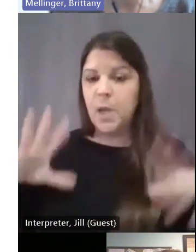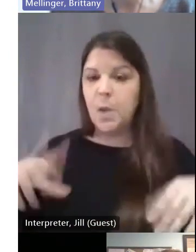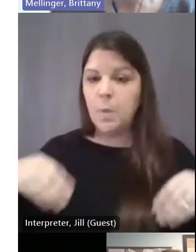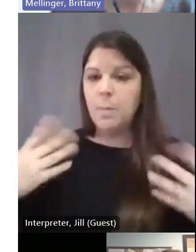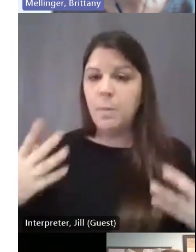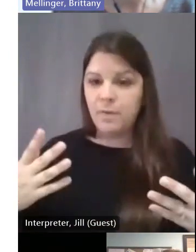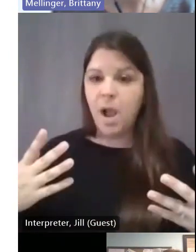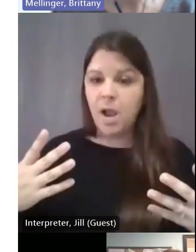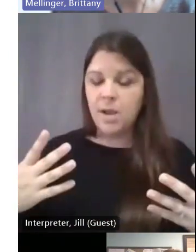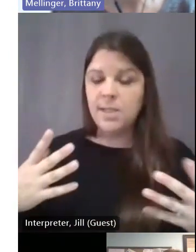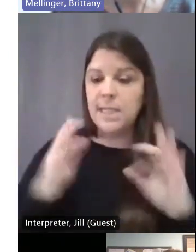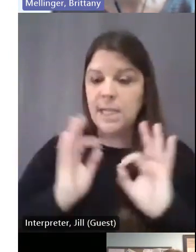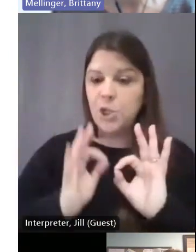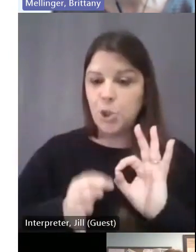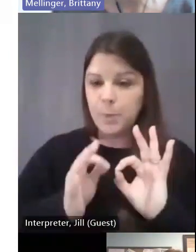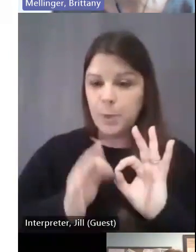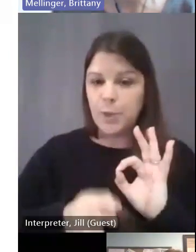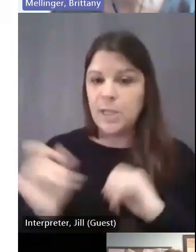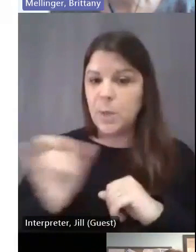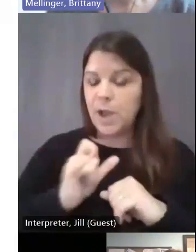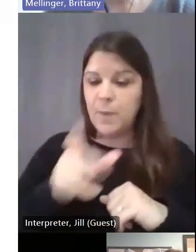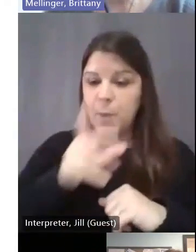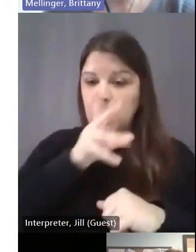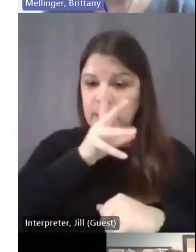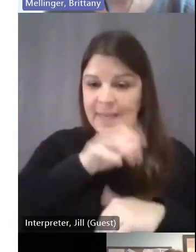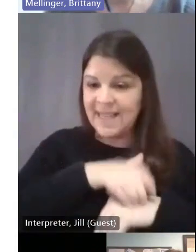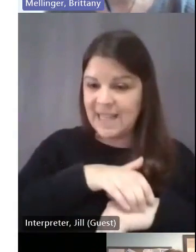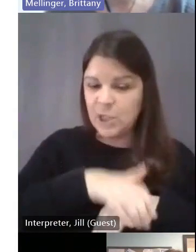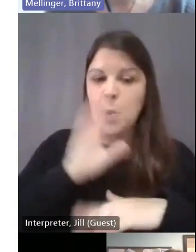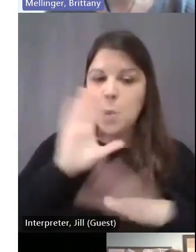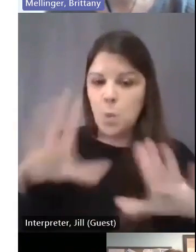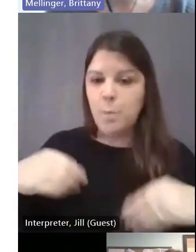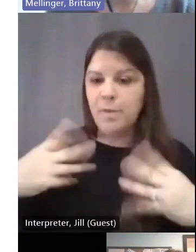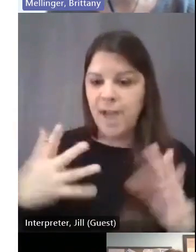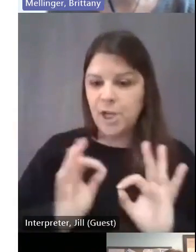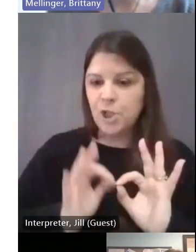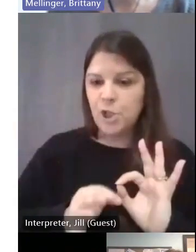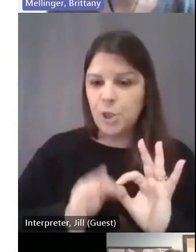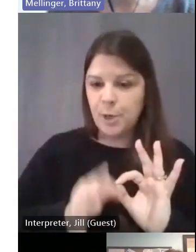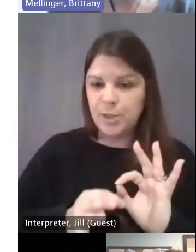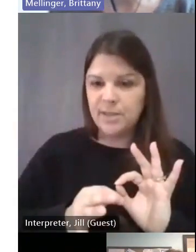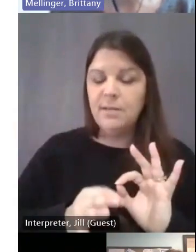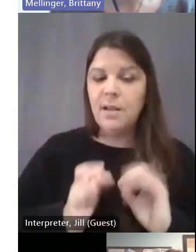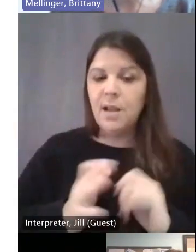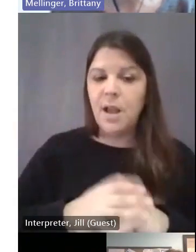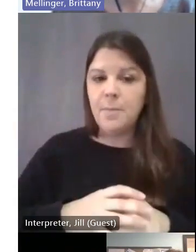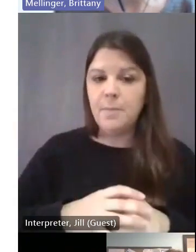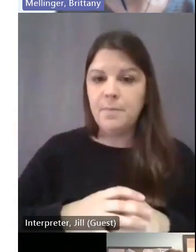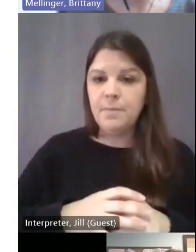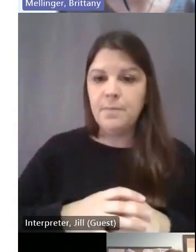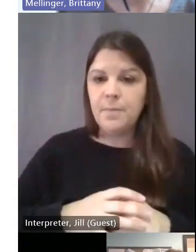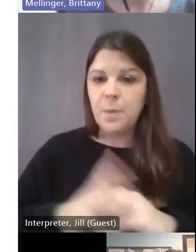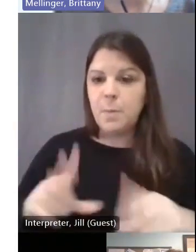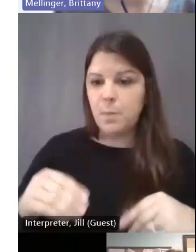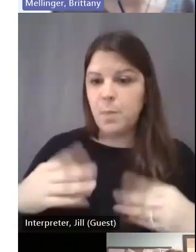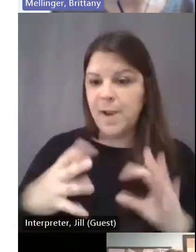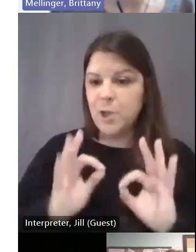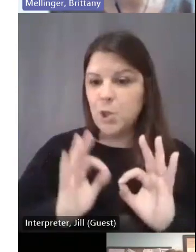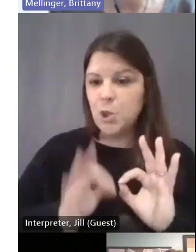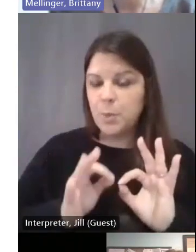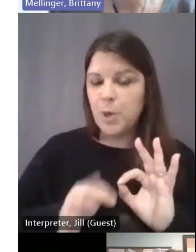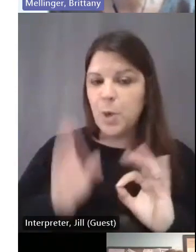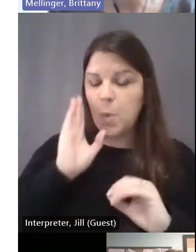telephonic interpretation. If someone doesn't speak English, that's absolutely fine, and we can provide interpretation to make sure that they can